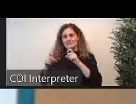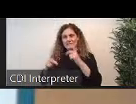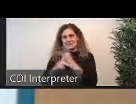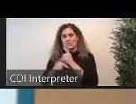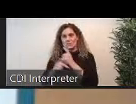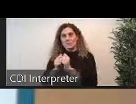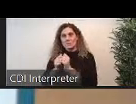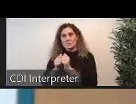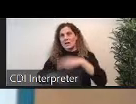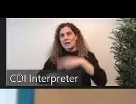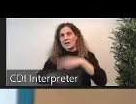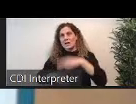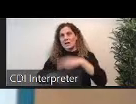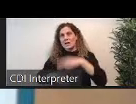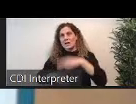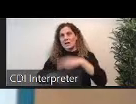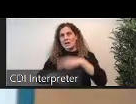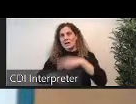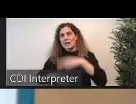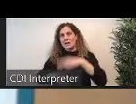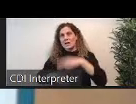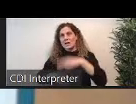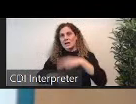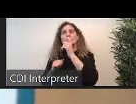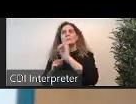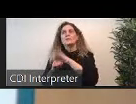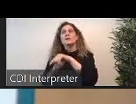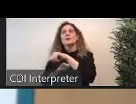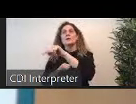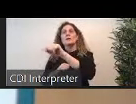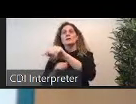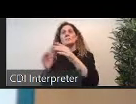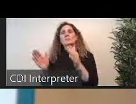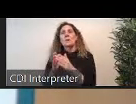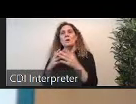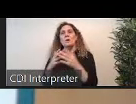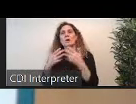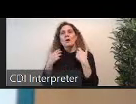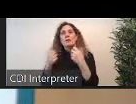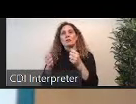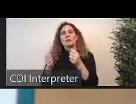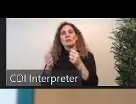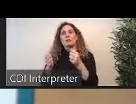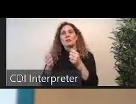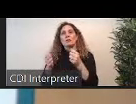field for not only health departments, but other community vaccinators who might be interested in that system.